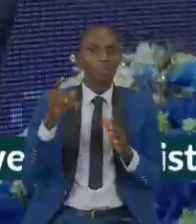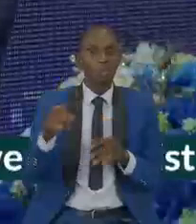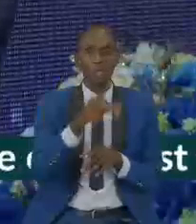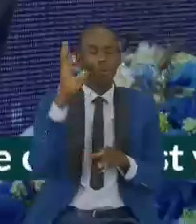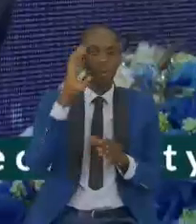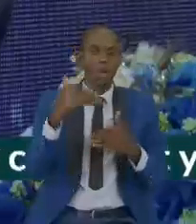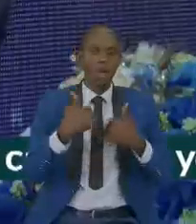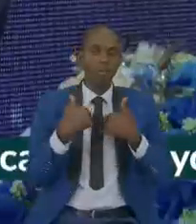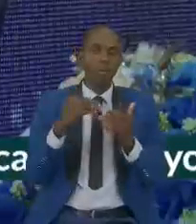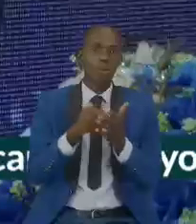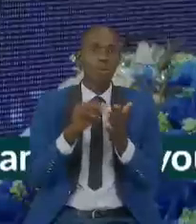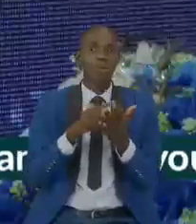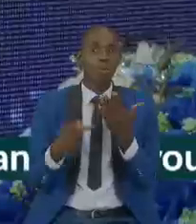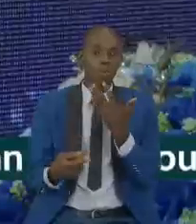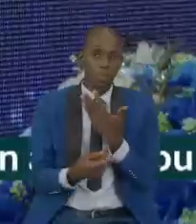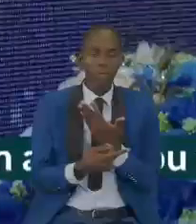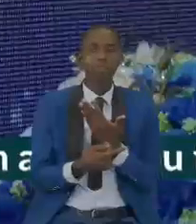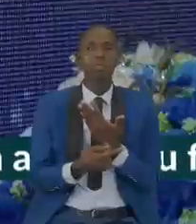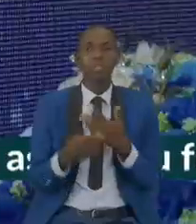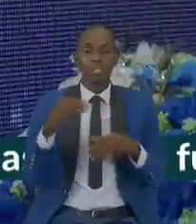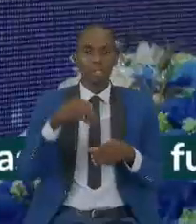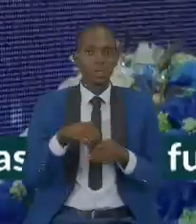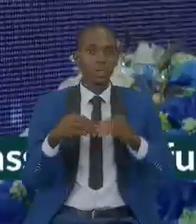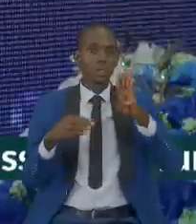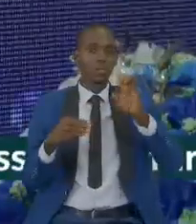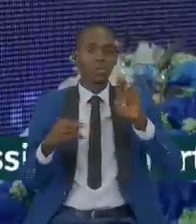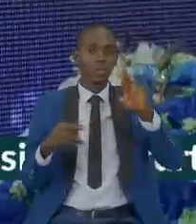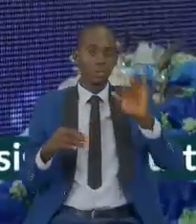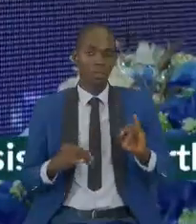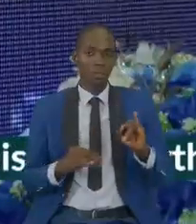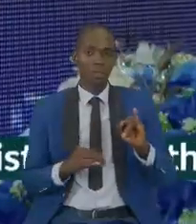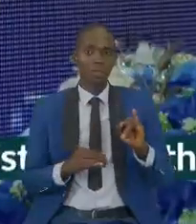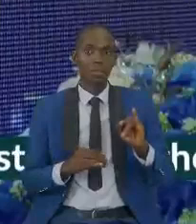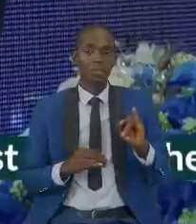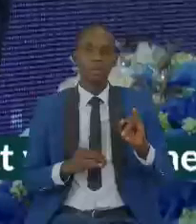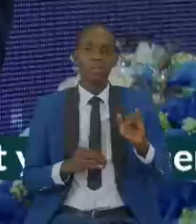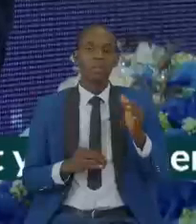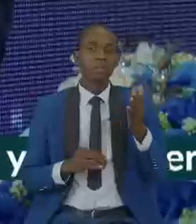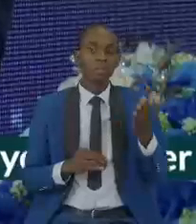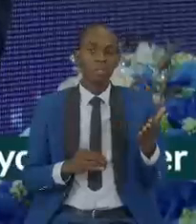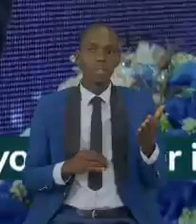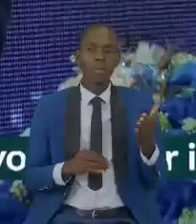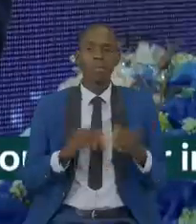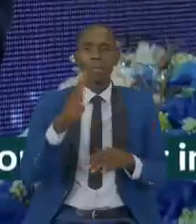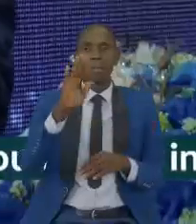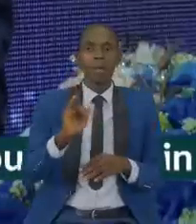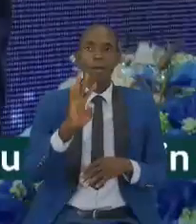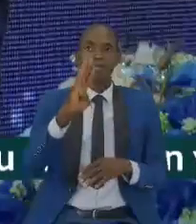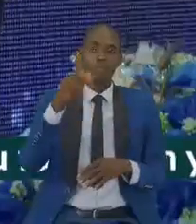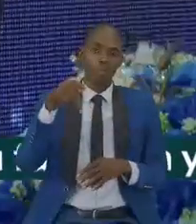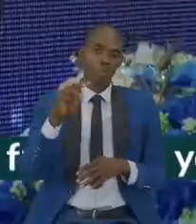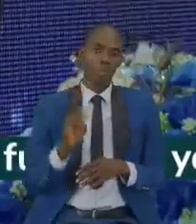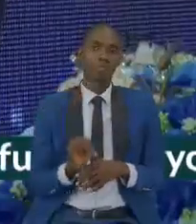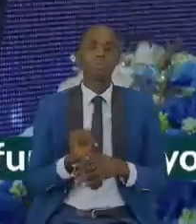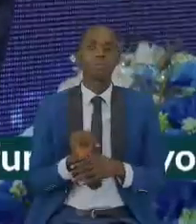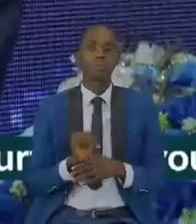Campground in Bori here. The time is 4 p.m. Depending